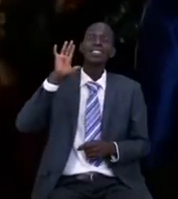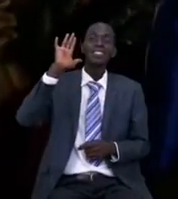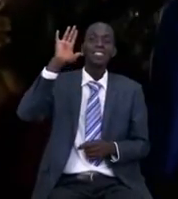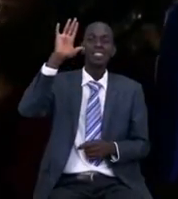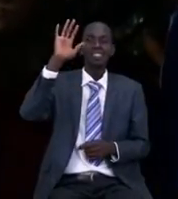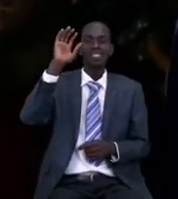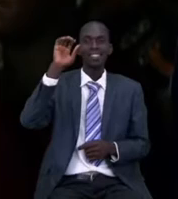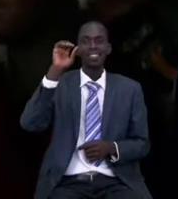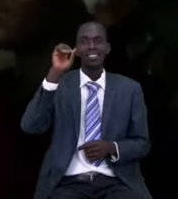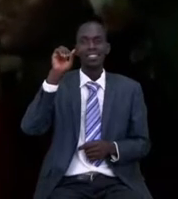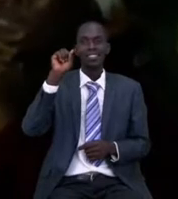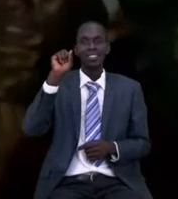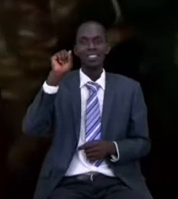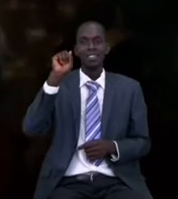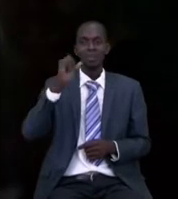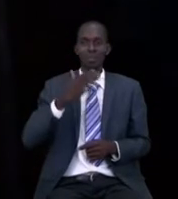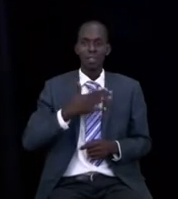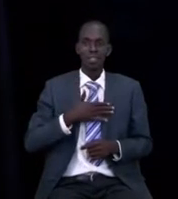Nakane,